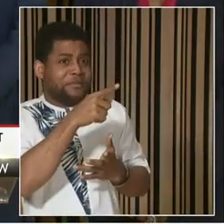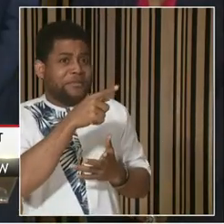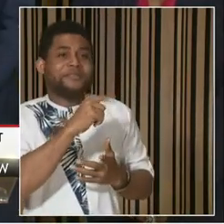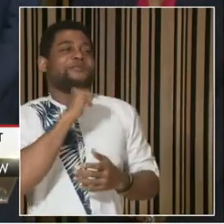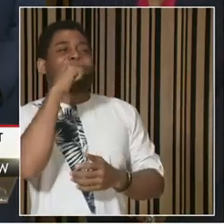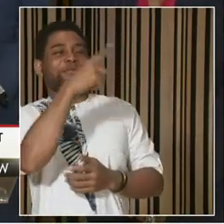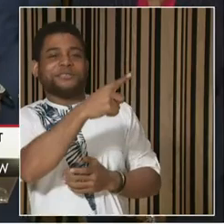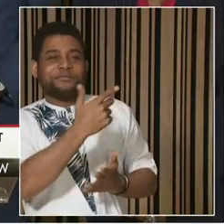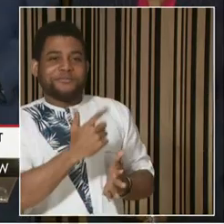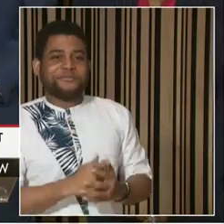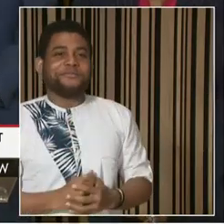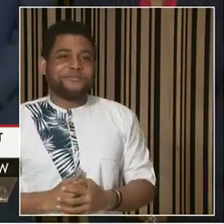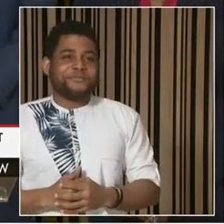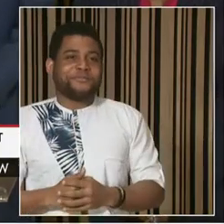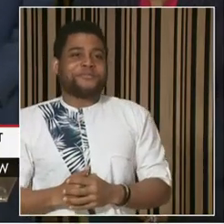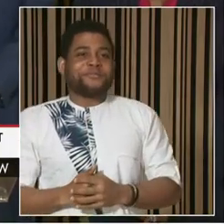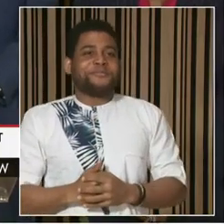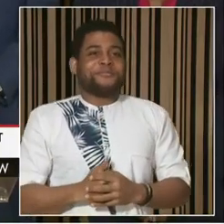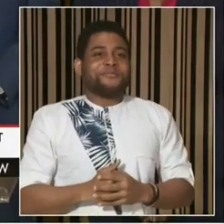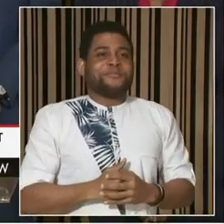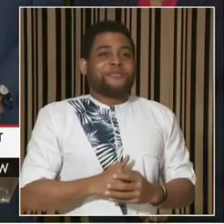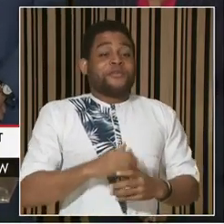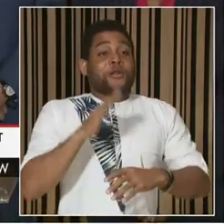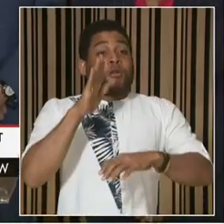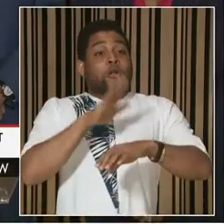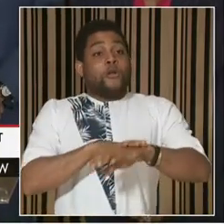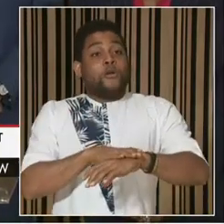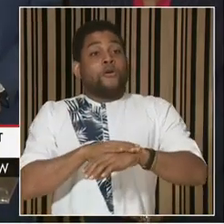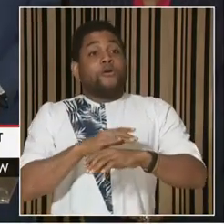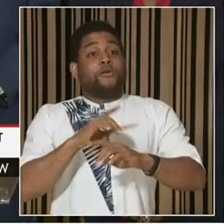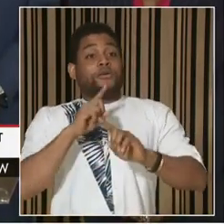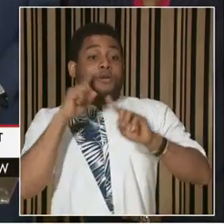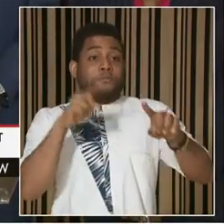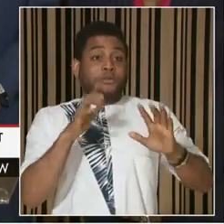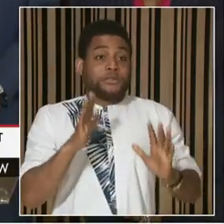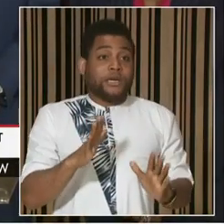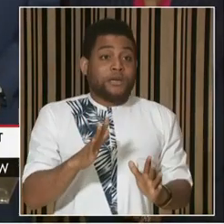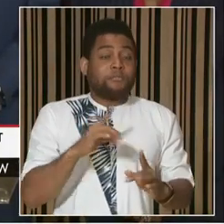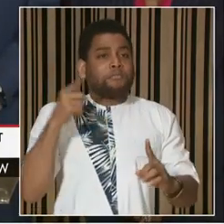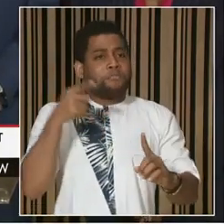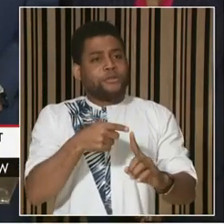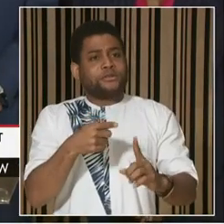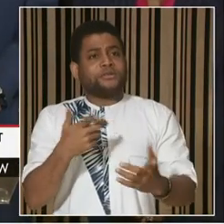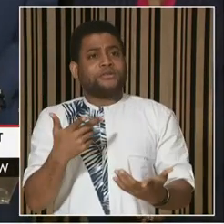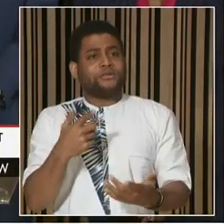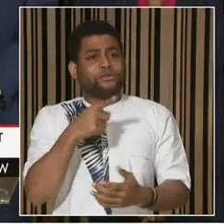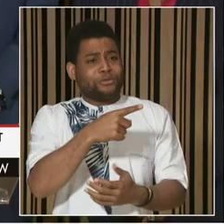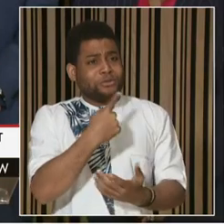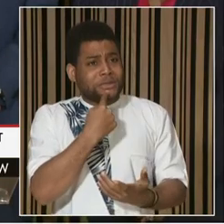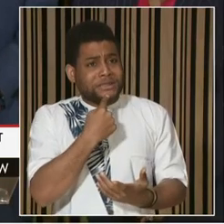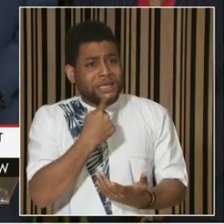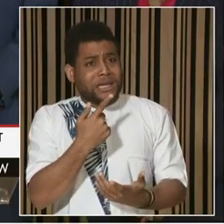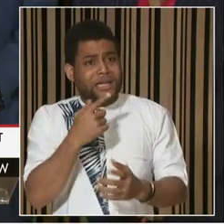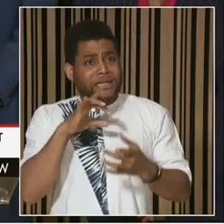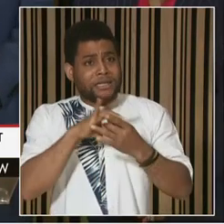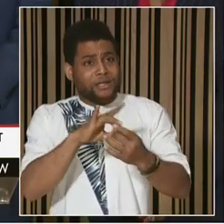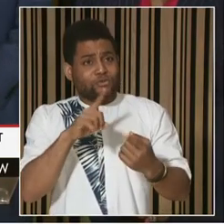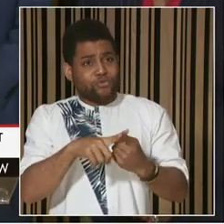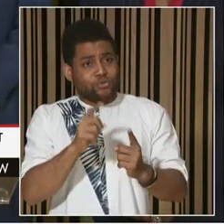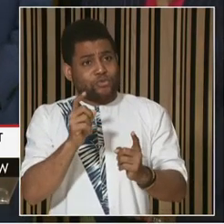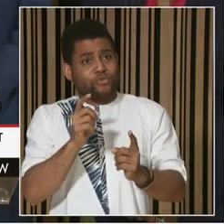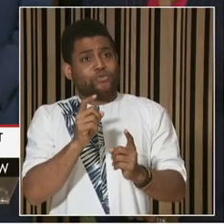All right, just on the commander's point, you said we'll put forward what we need to. Are you just saying, just in terms of creating